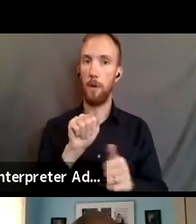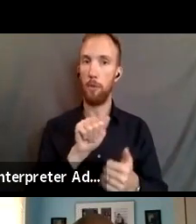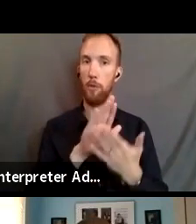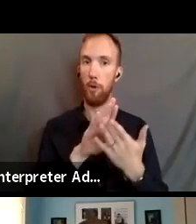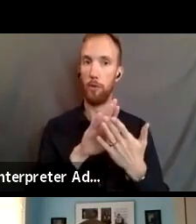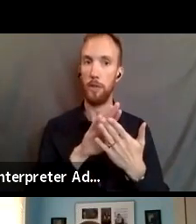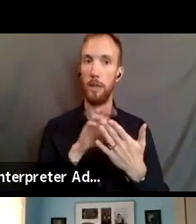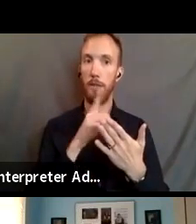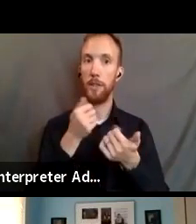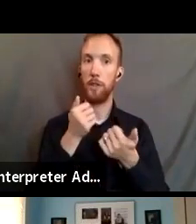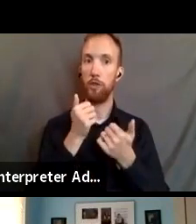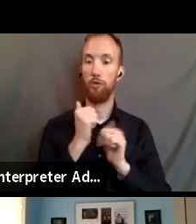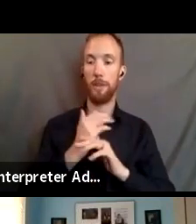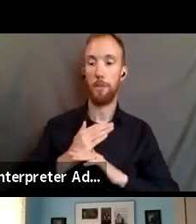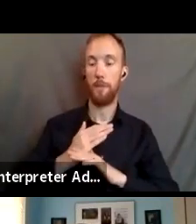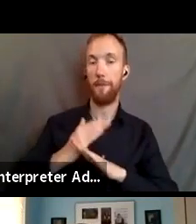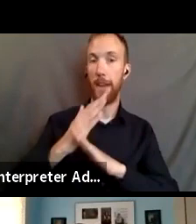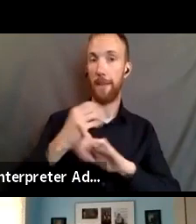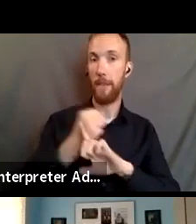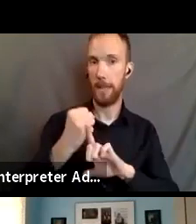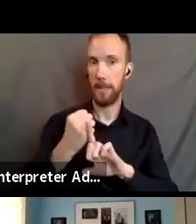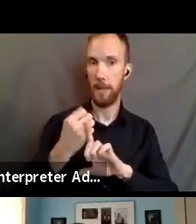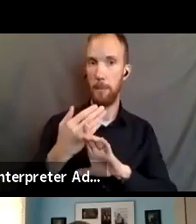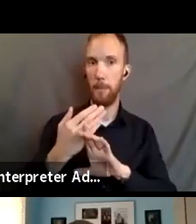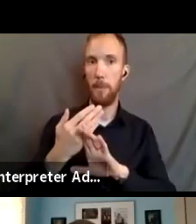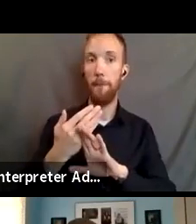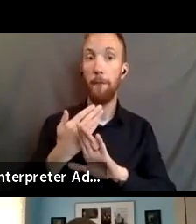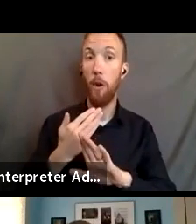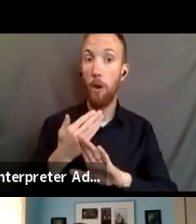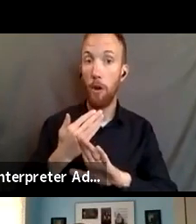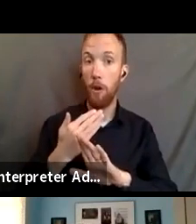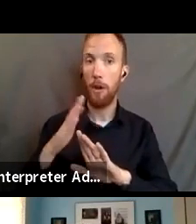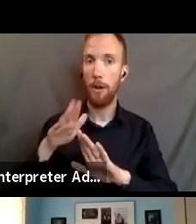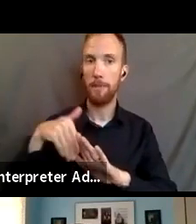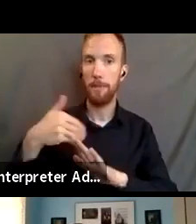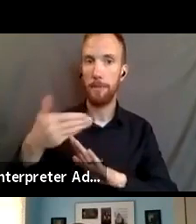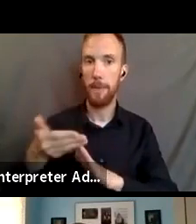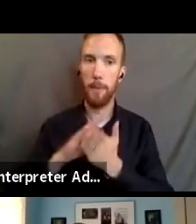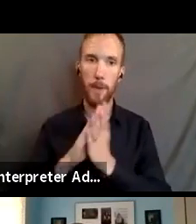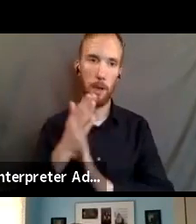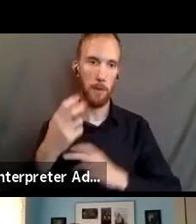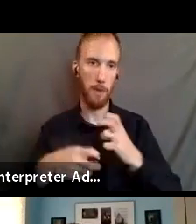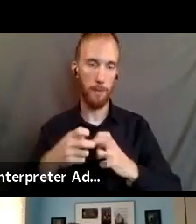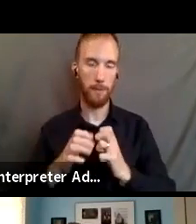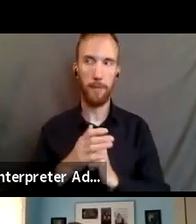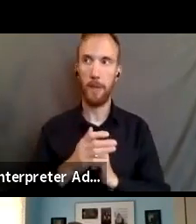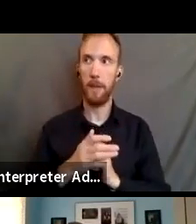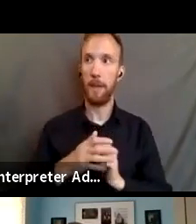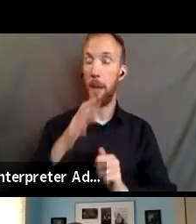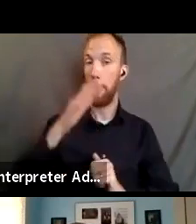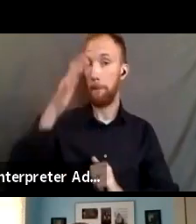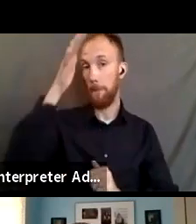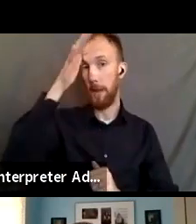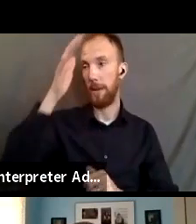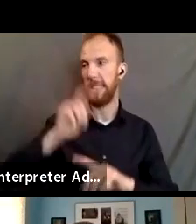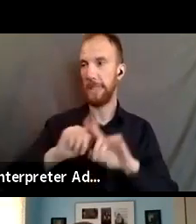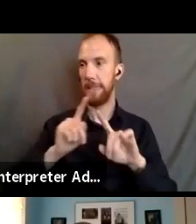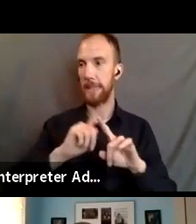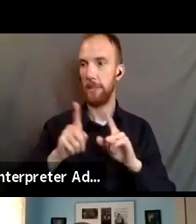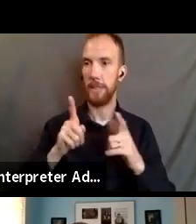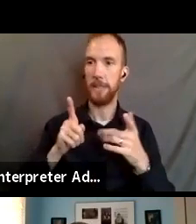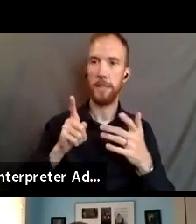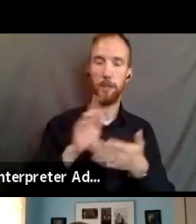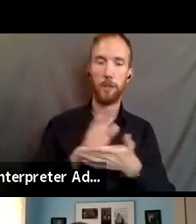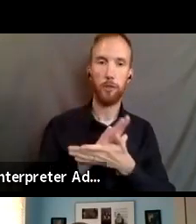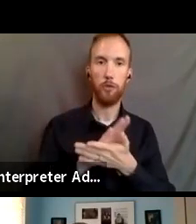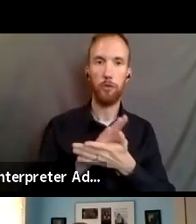even becomes an issue meeting with parents and neighbors in my school at a forum to discuss school resource officers that was held earlier